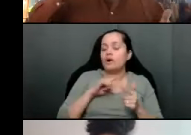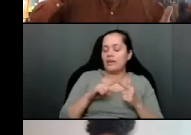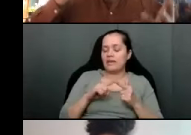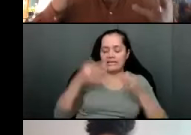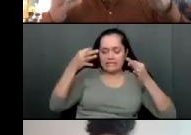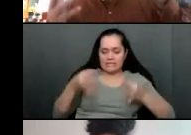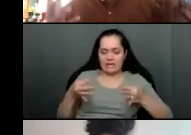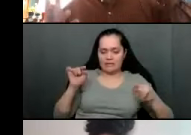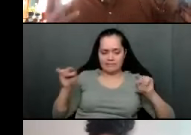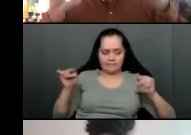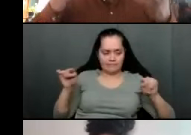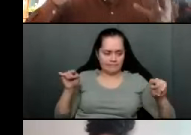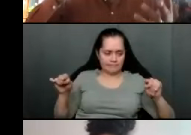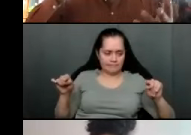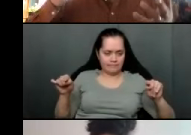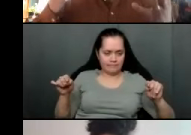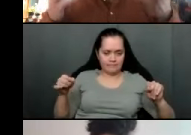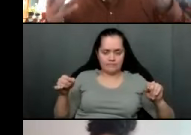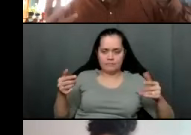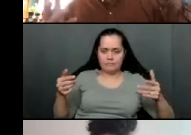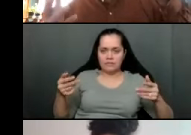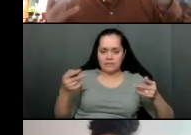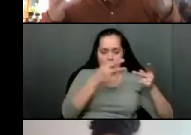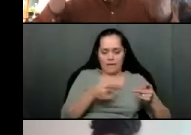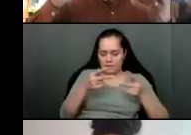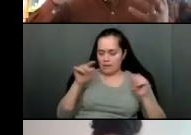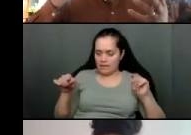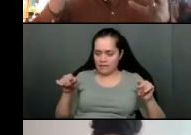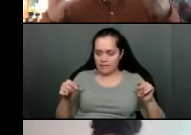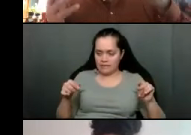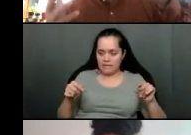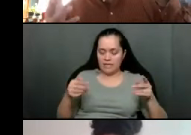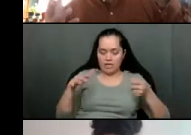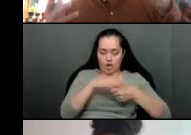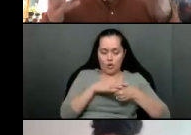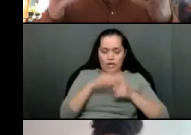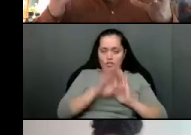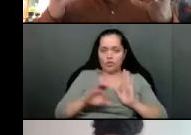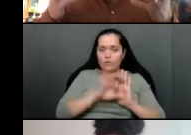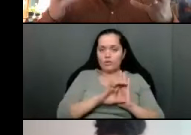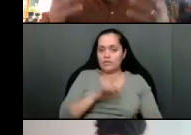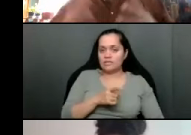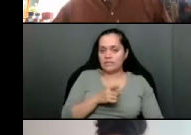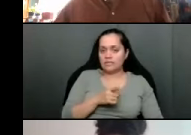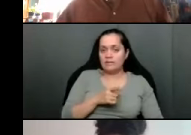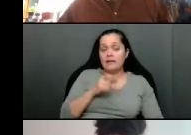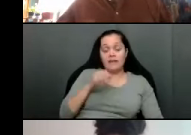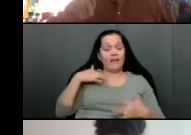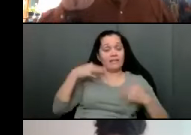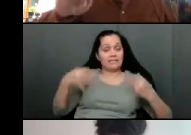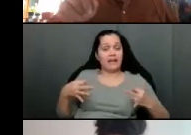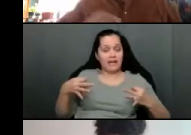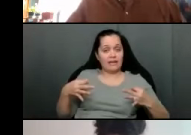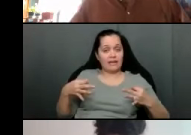weigh these two things, these two places and their locational characteristics. If I decide that